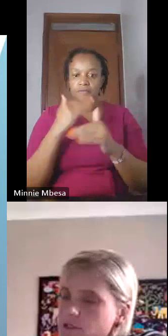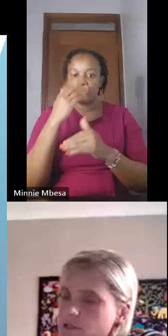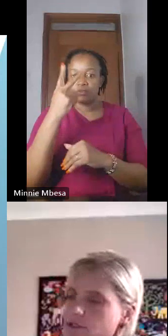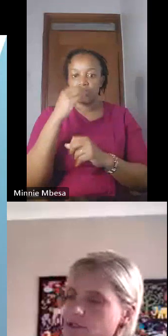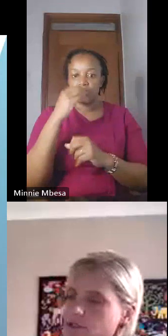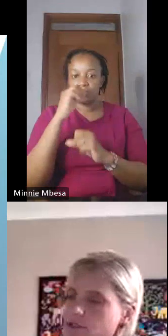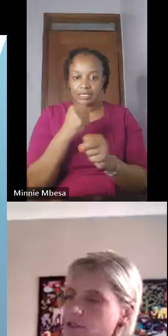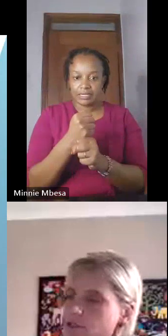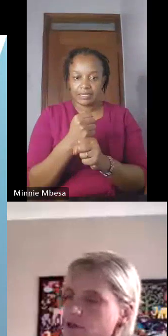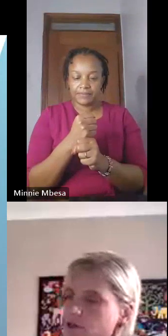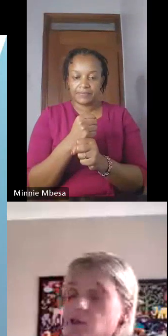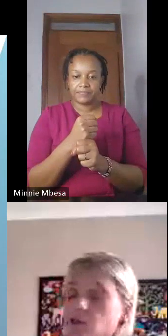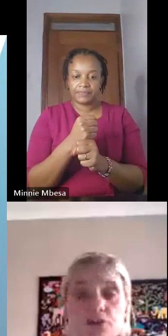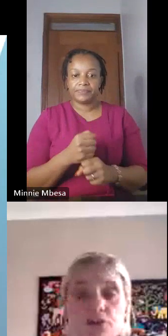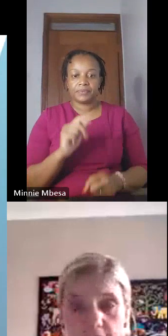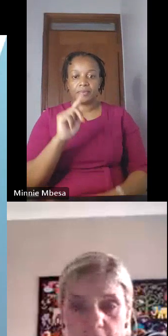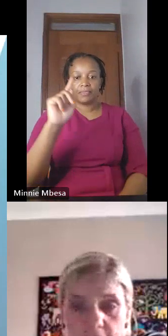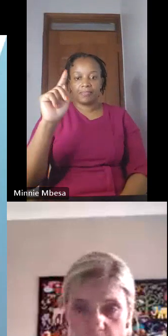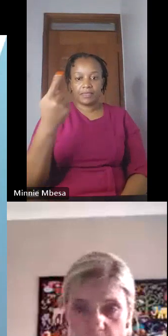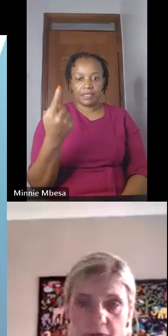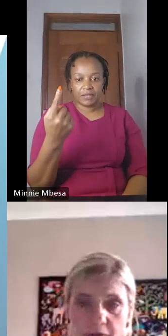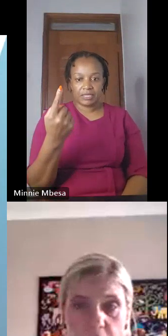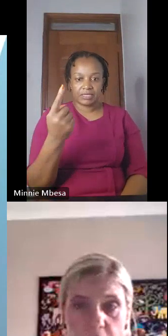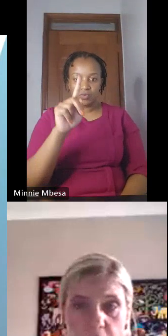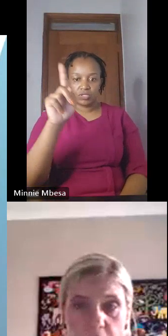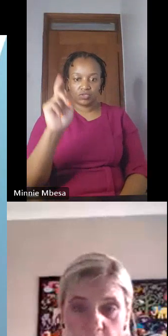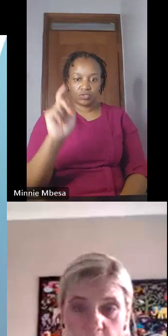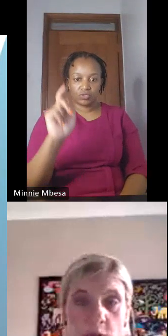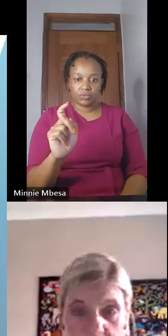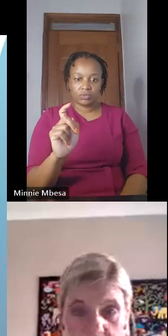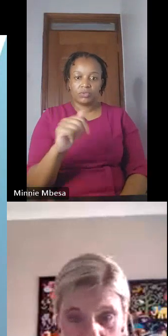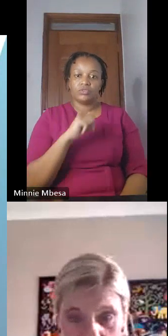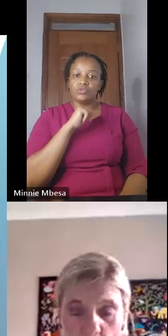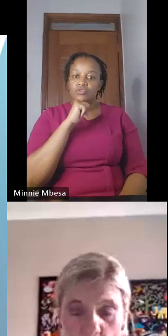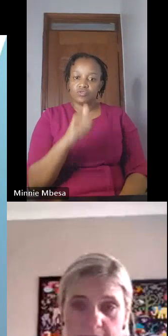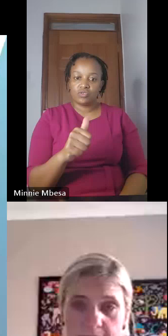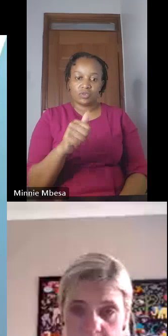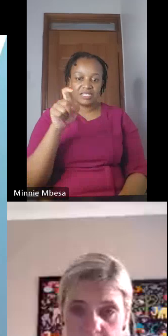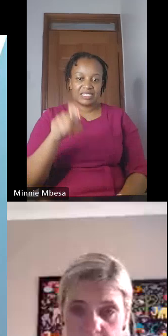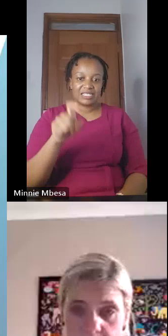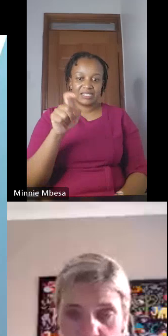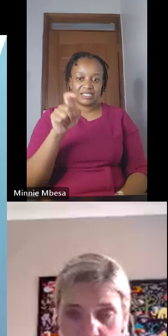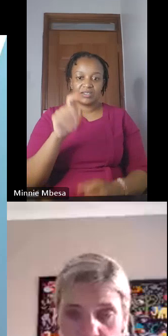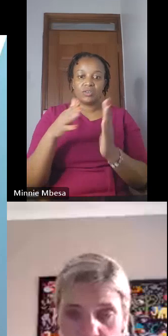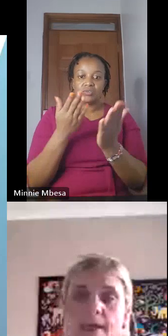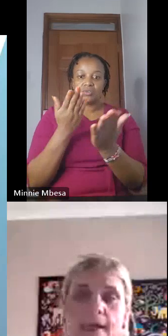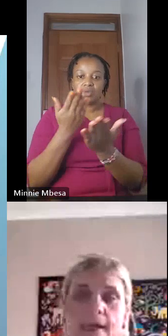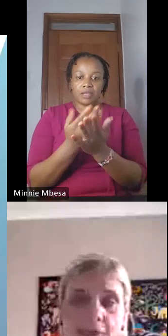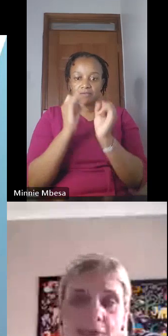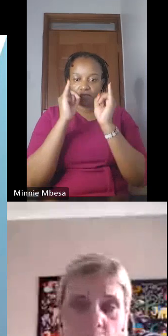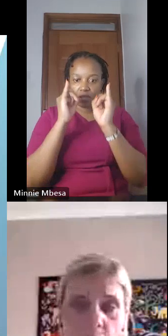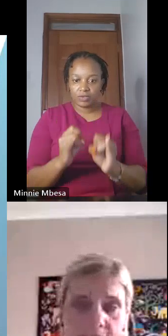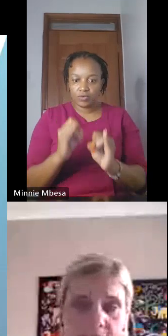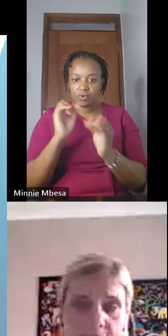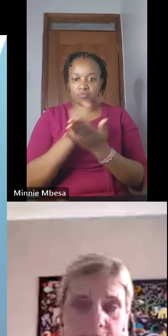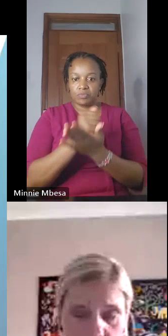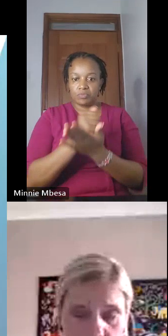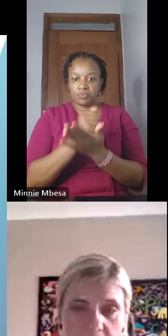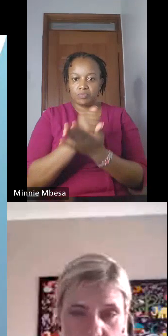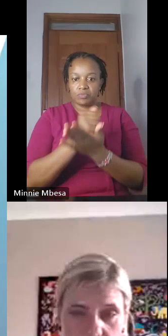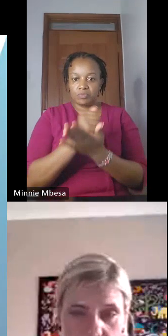the first answer is you do not need to apply for a new passport at this point in time. If you